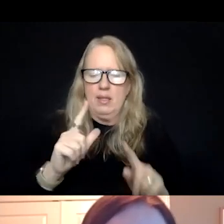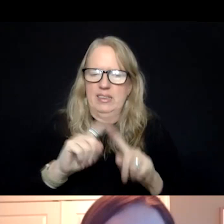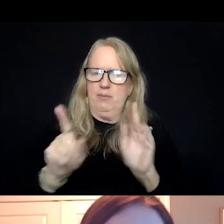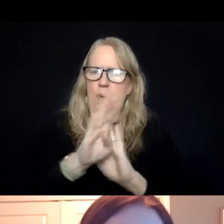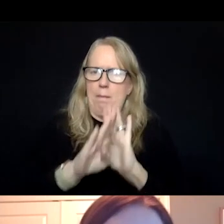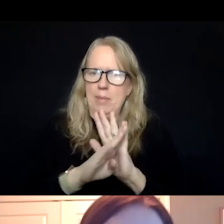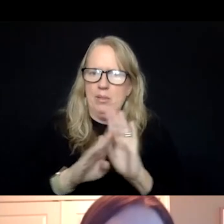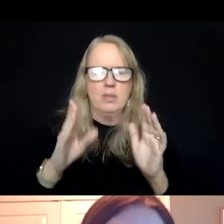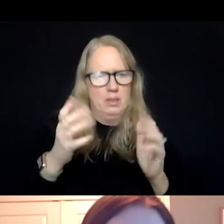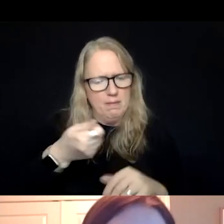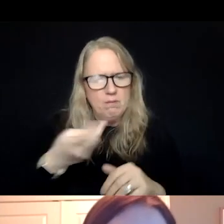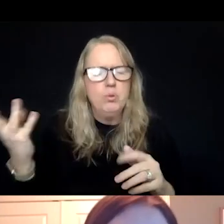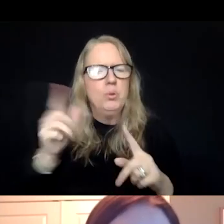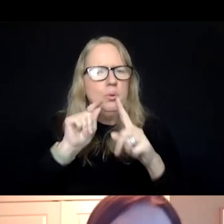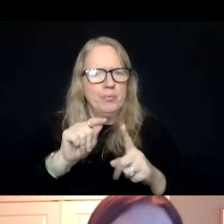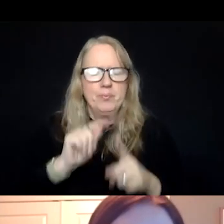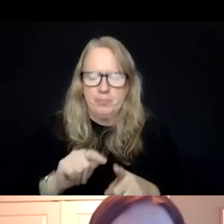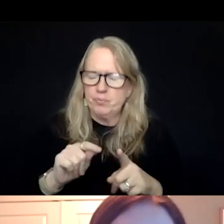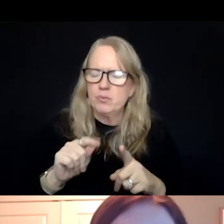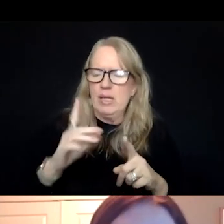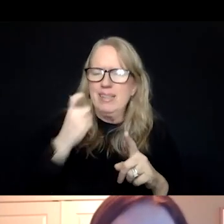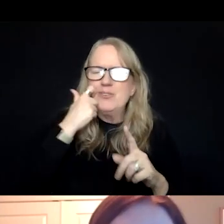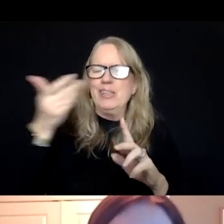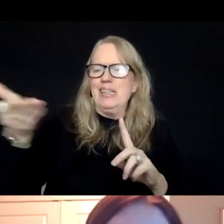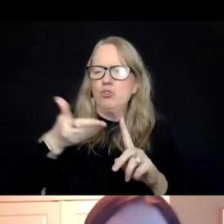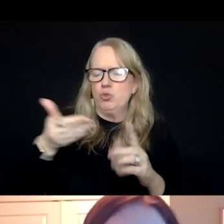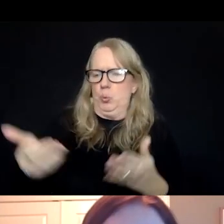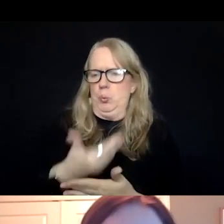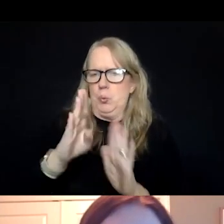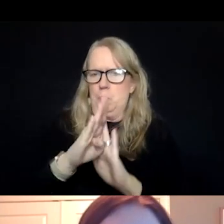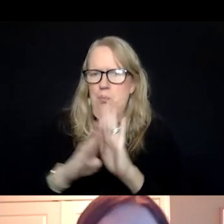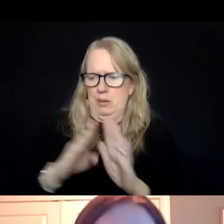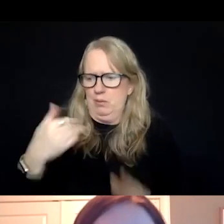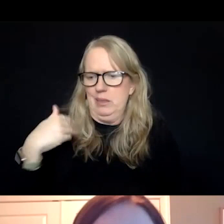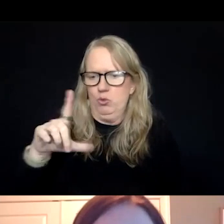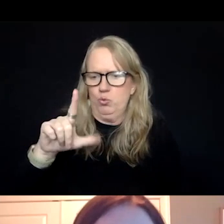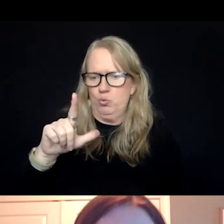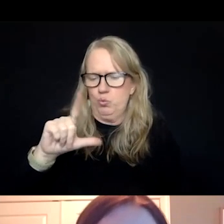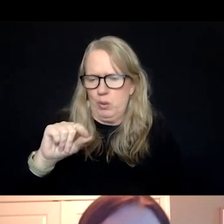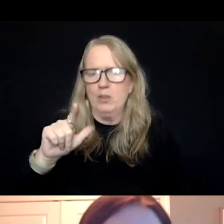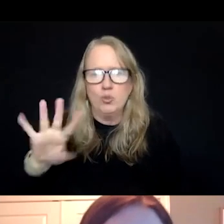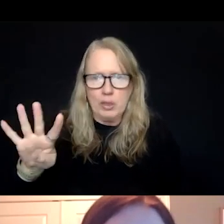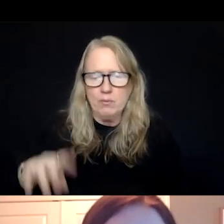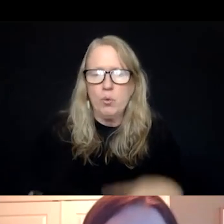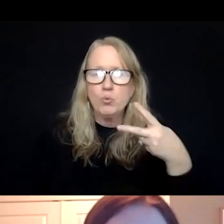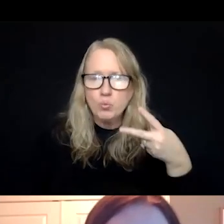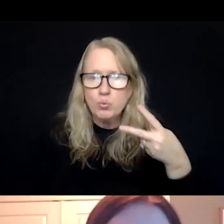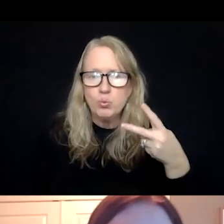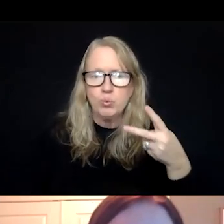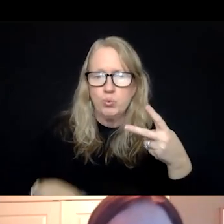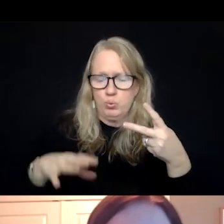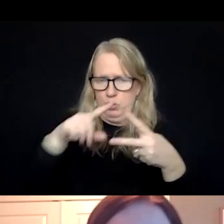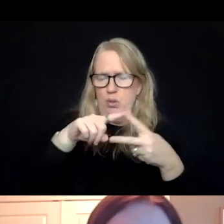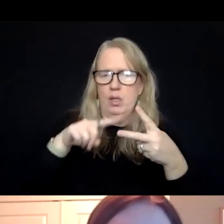A few to highlight that have been introduced so far in 2024. We've seen 2 fee bills from